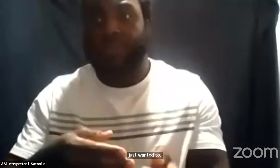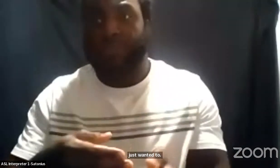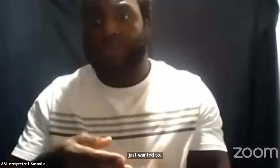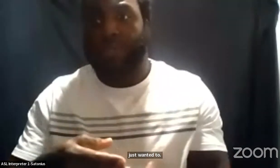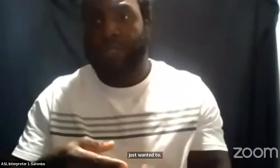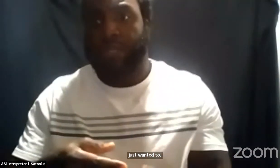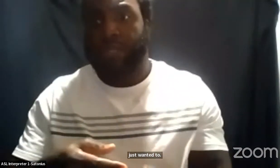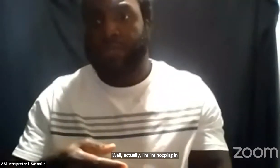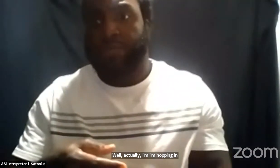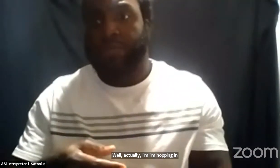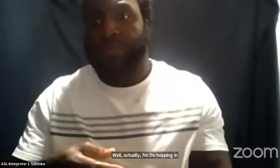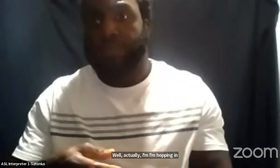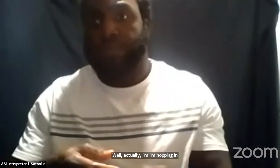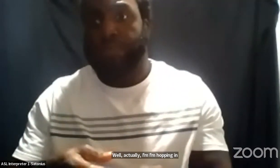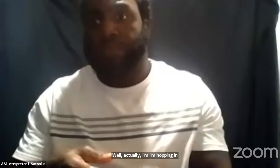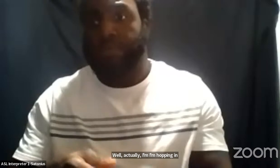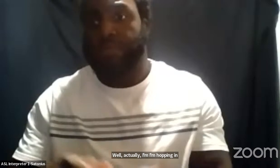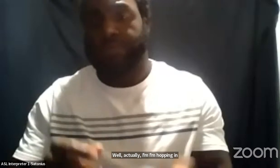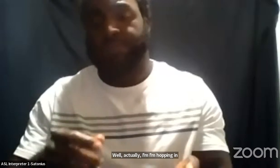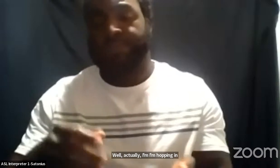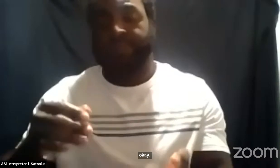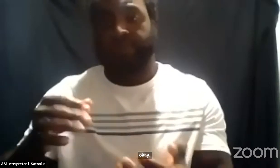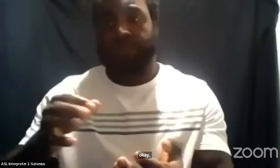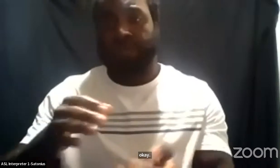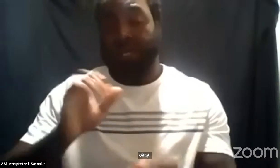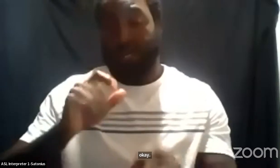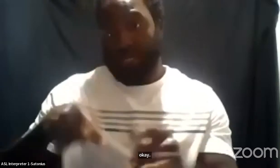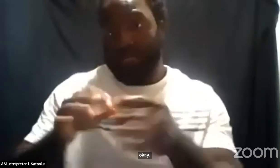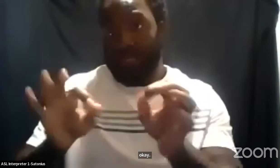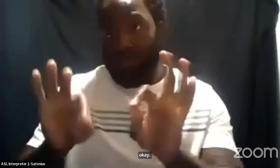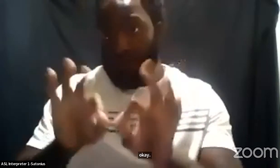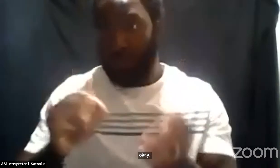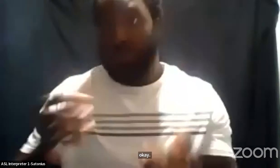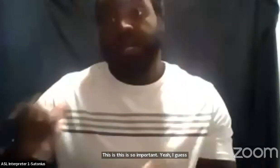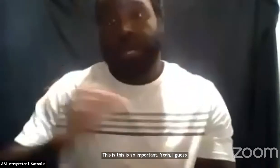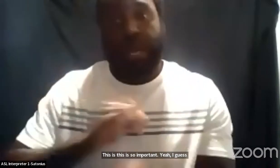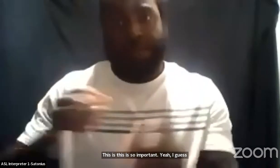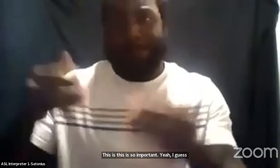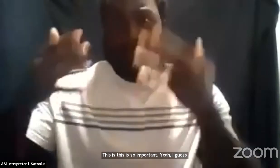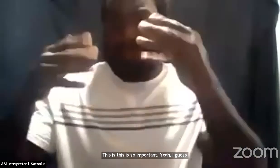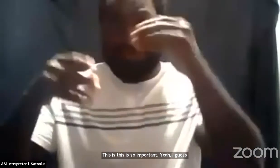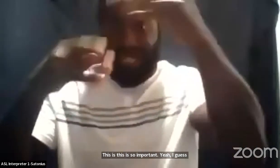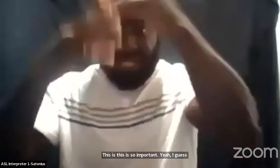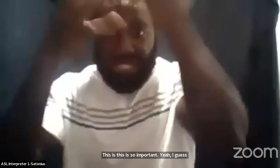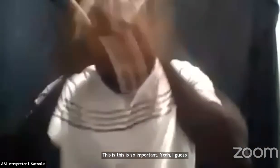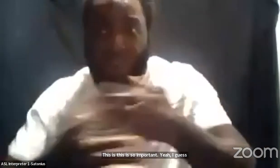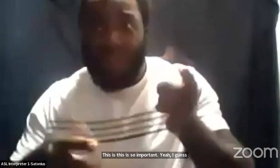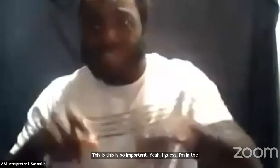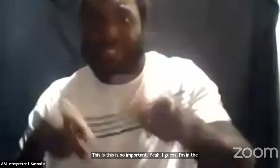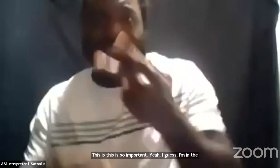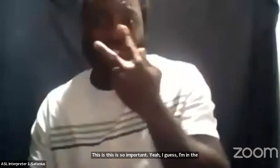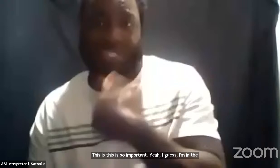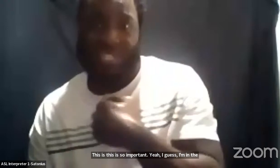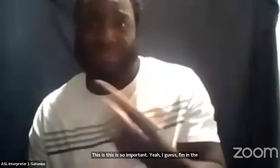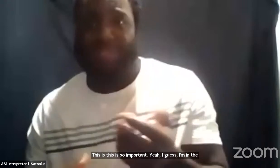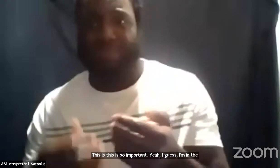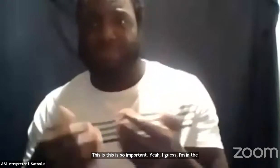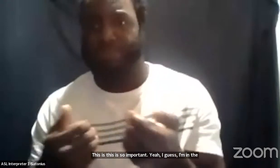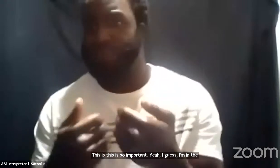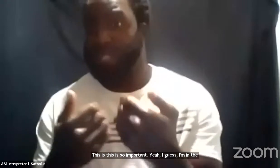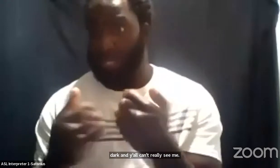presentation. This is so important. Yeah, I guess I'm in the dark and y'all can't really see me. Sorry. How's that? Hey, there